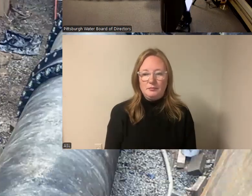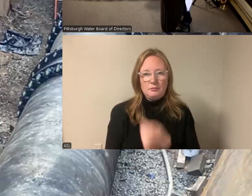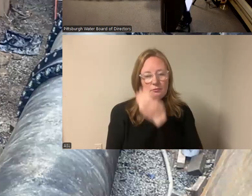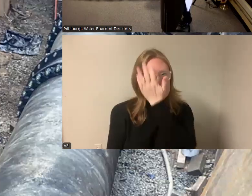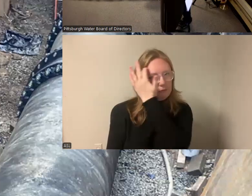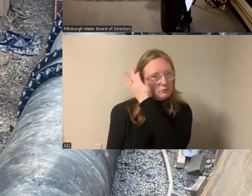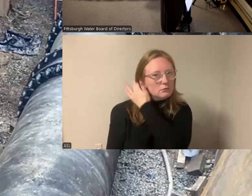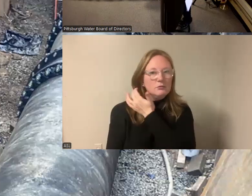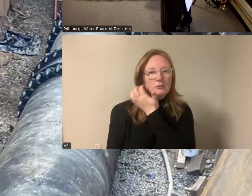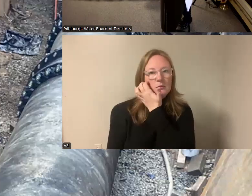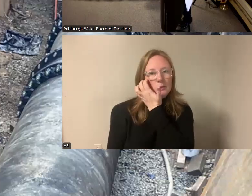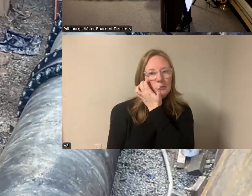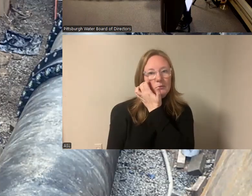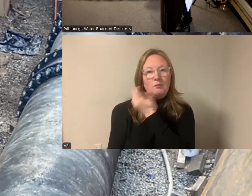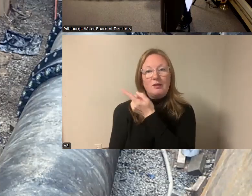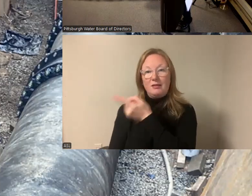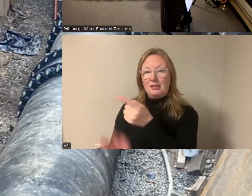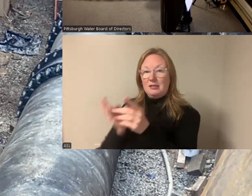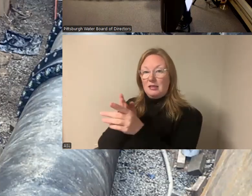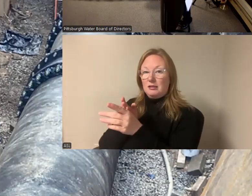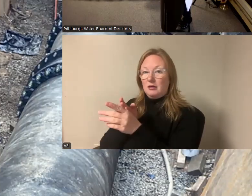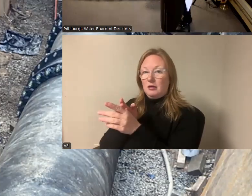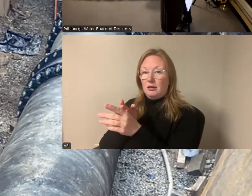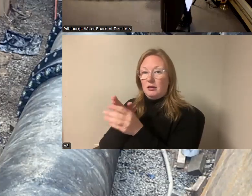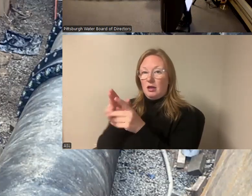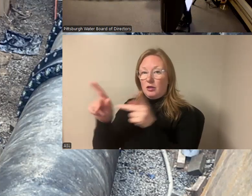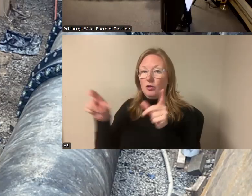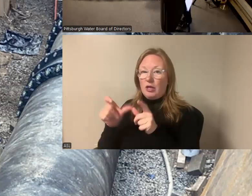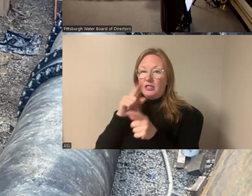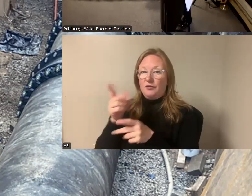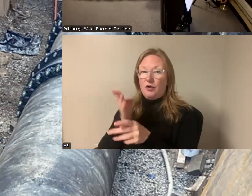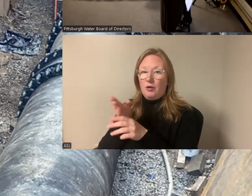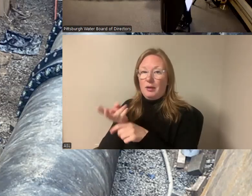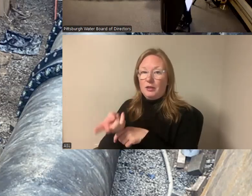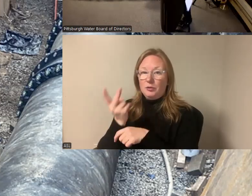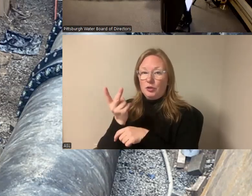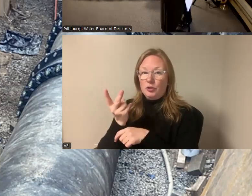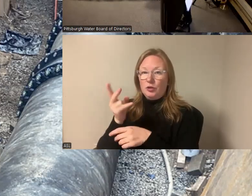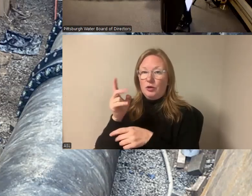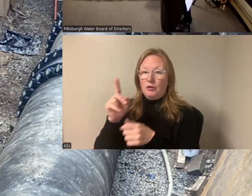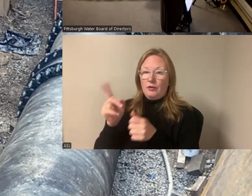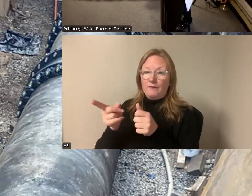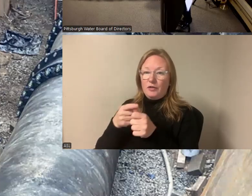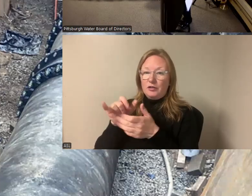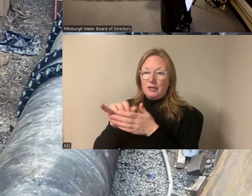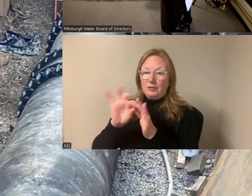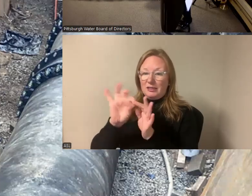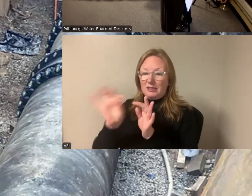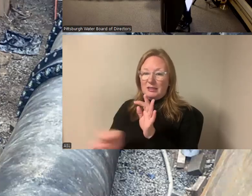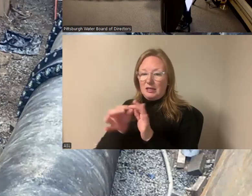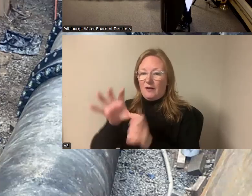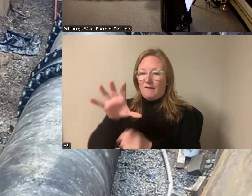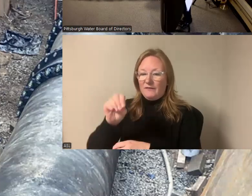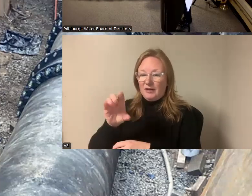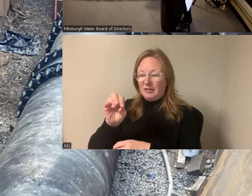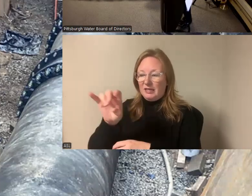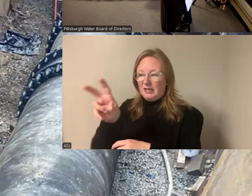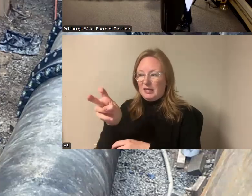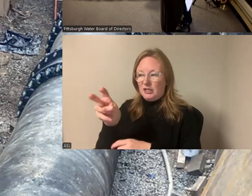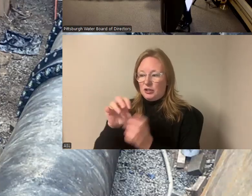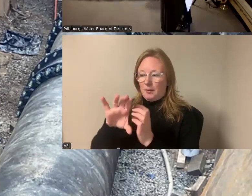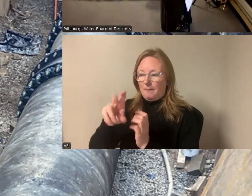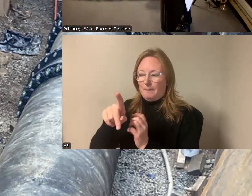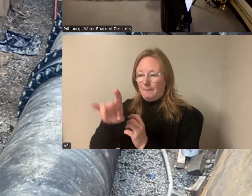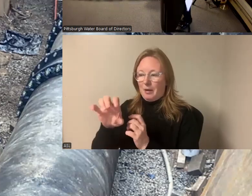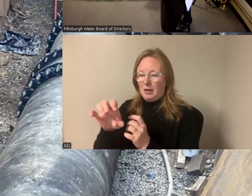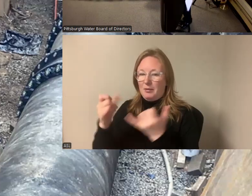Here is the location for rising main number 2. The existing pipe was a riveted steel 50-inch pipe. The new pipe,